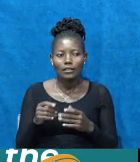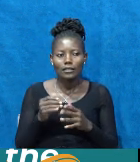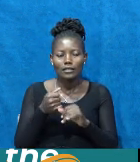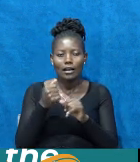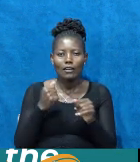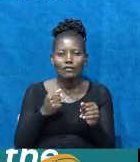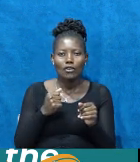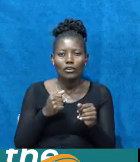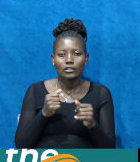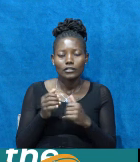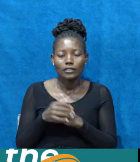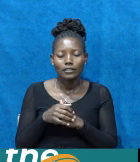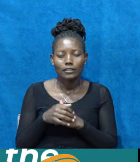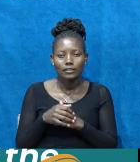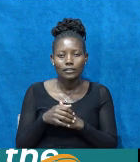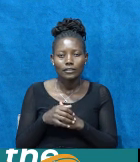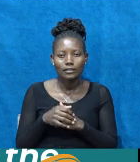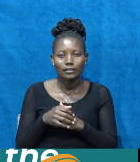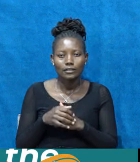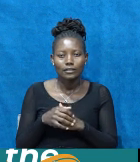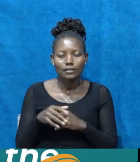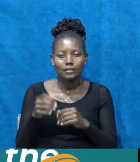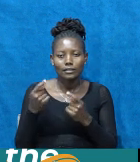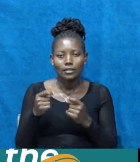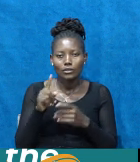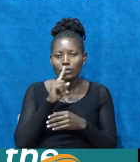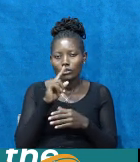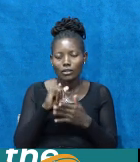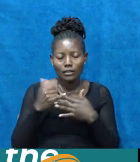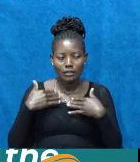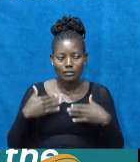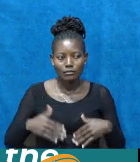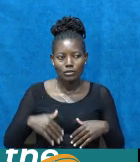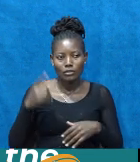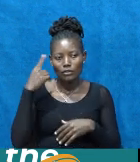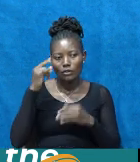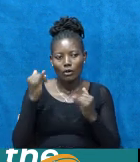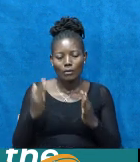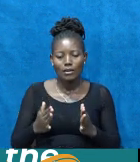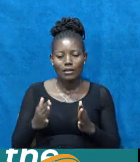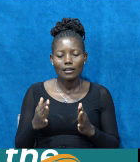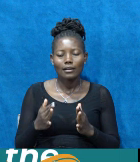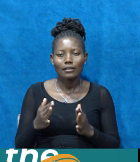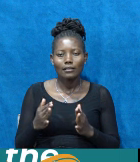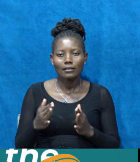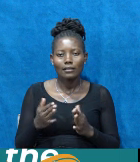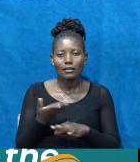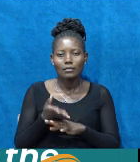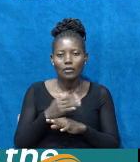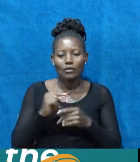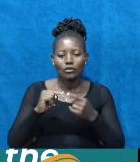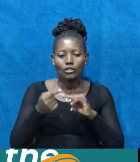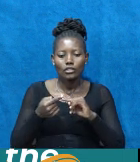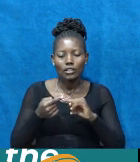encourage to try and discourage weight gain, sorry about that, and also to try and ensure that body composition of